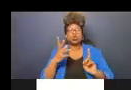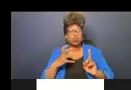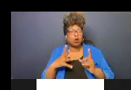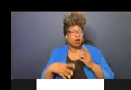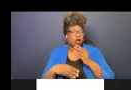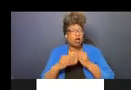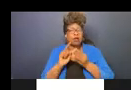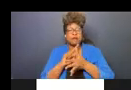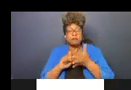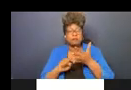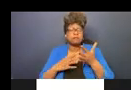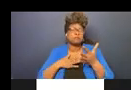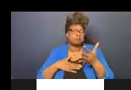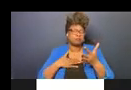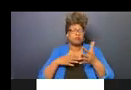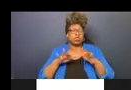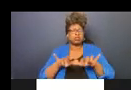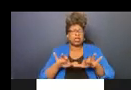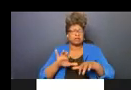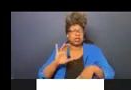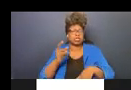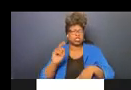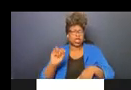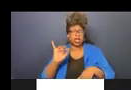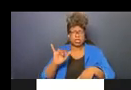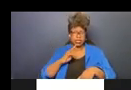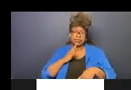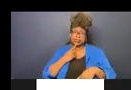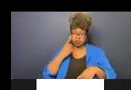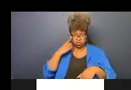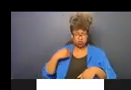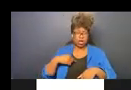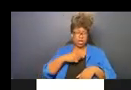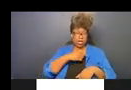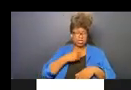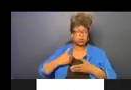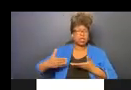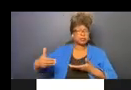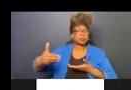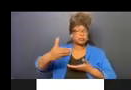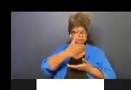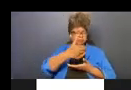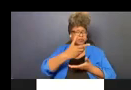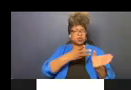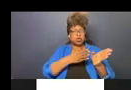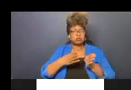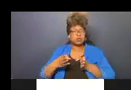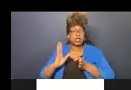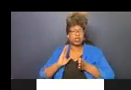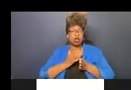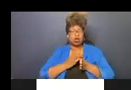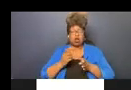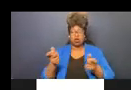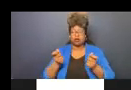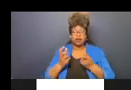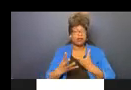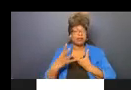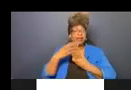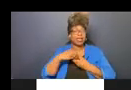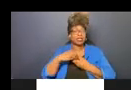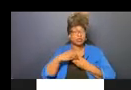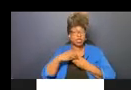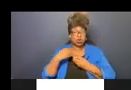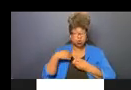to drop it in the chat. We take that very seriously and we plan our engagement in waves. So we pivot when we need to.